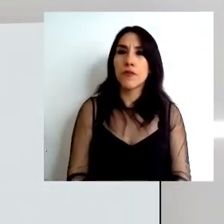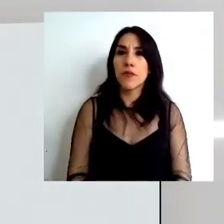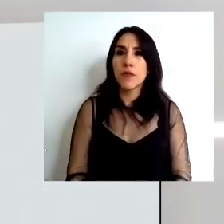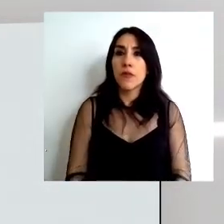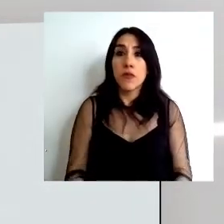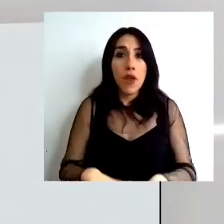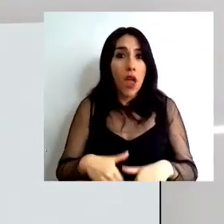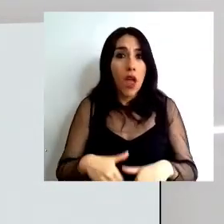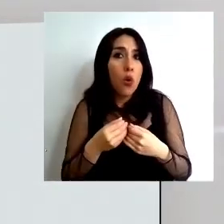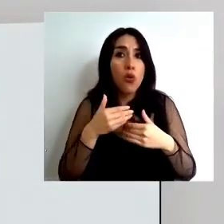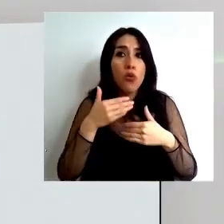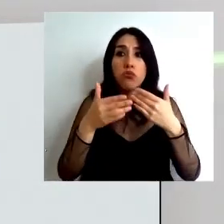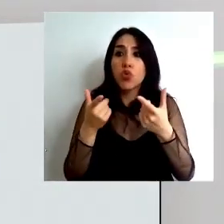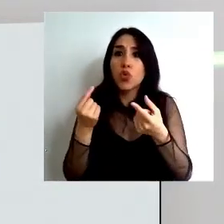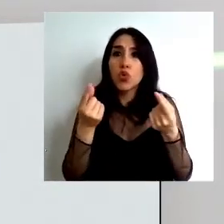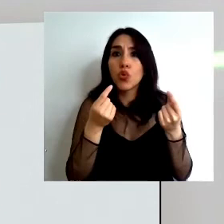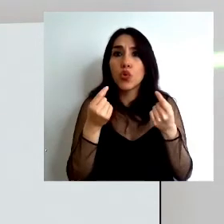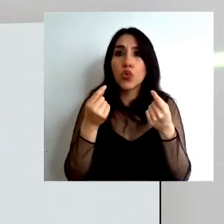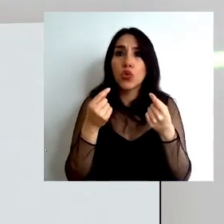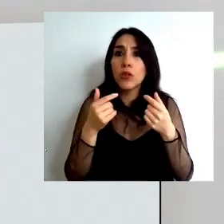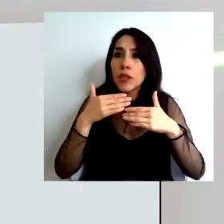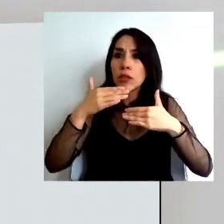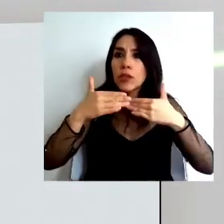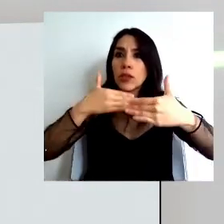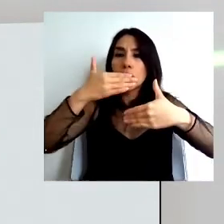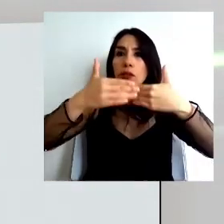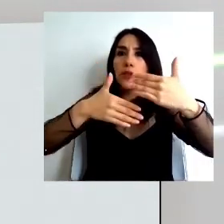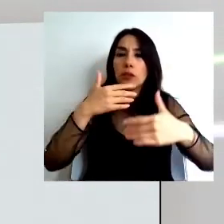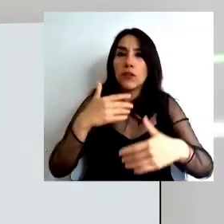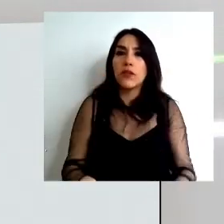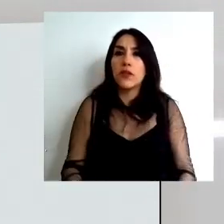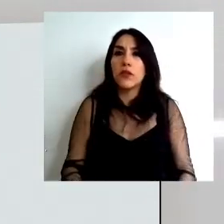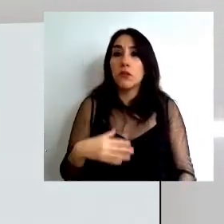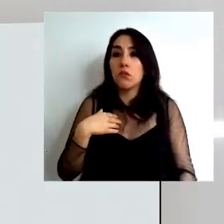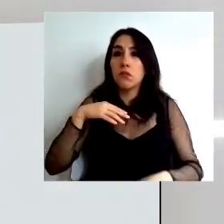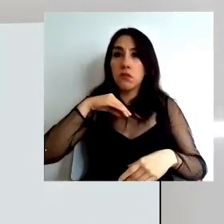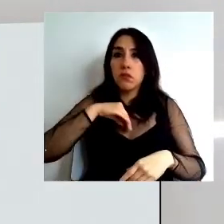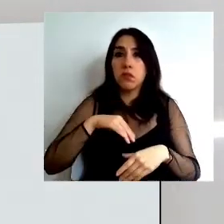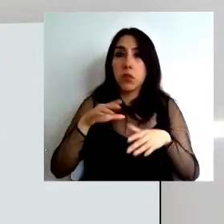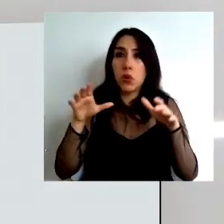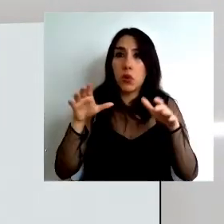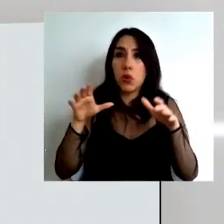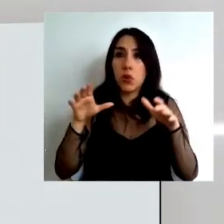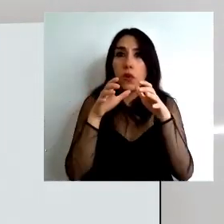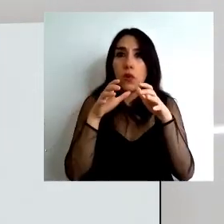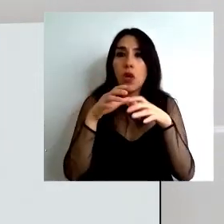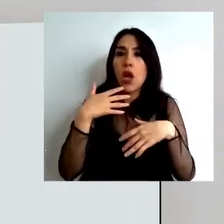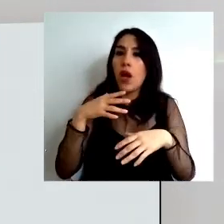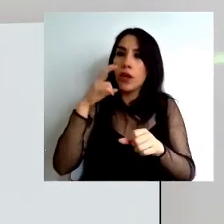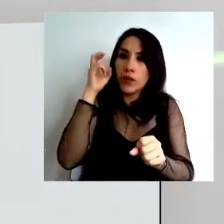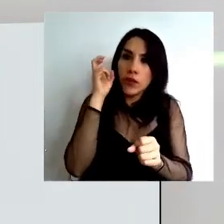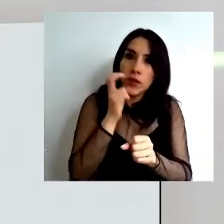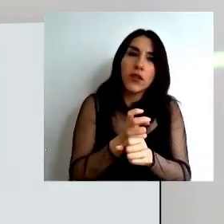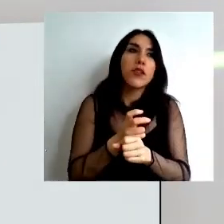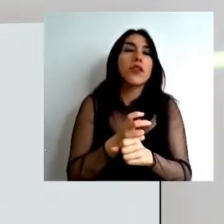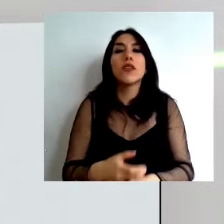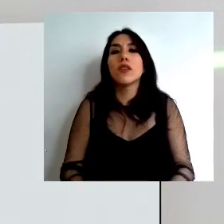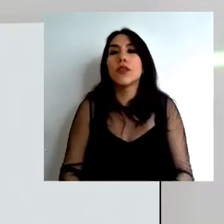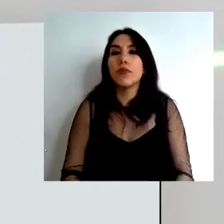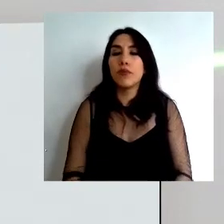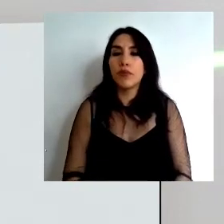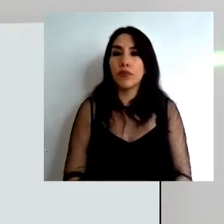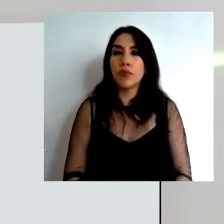organization is really hard, and it makes you very